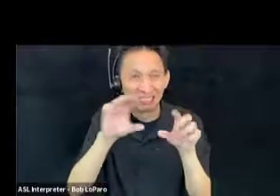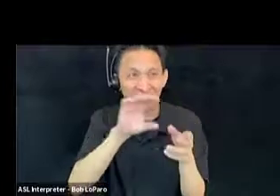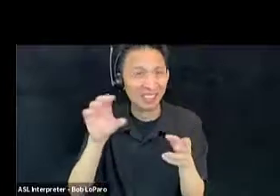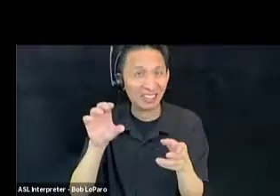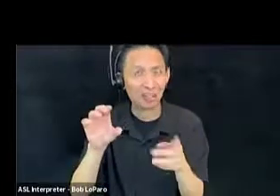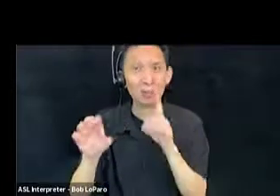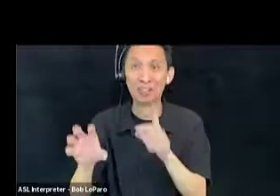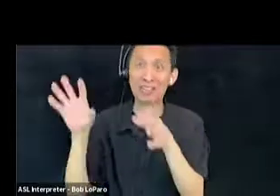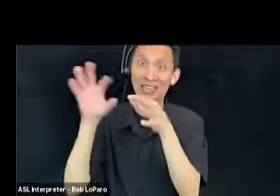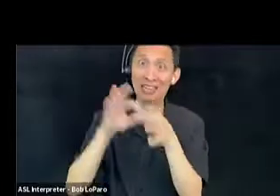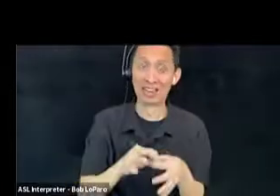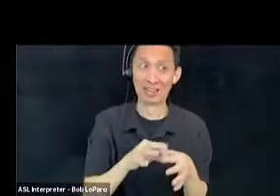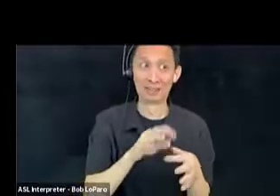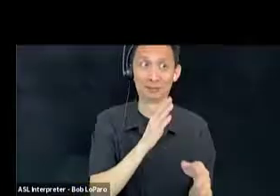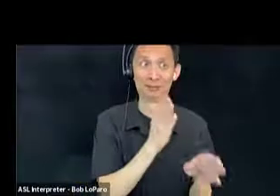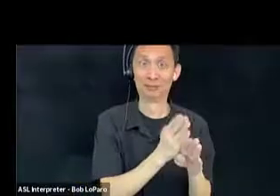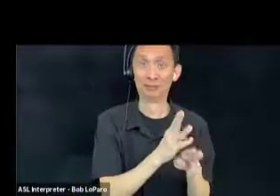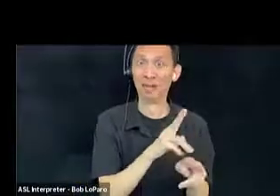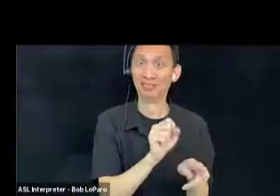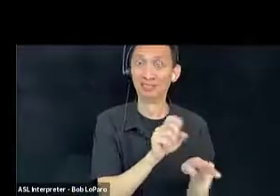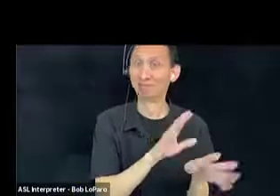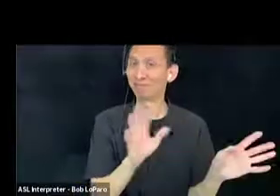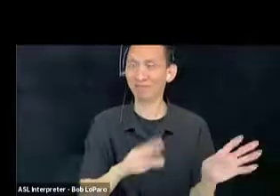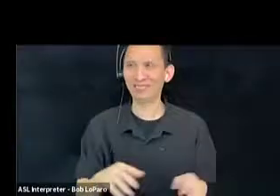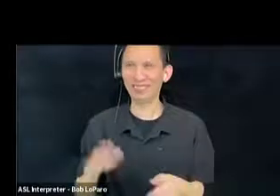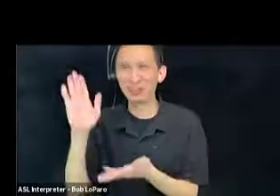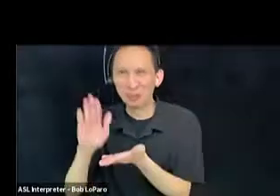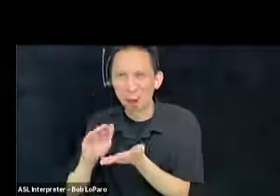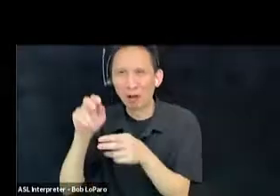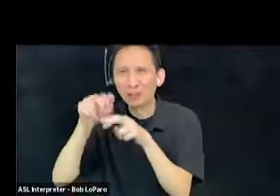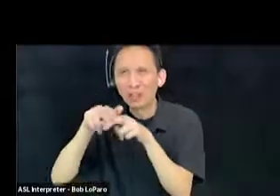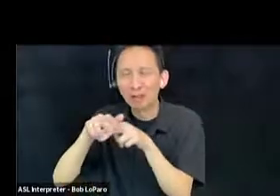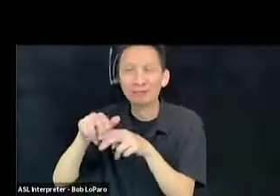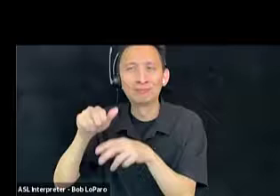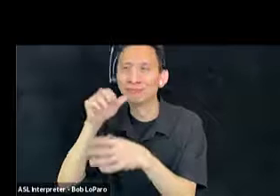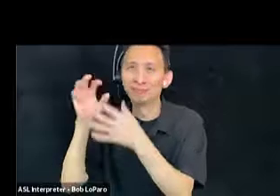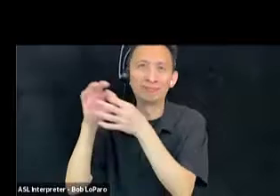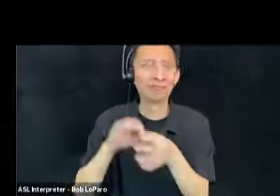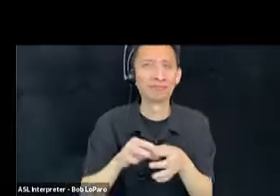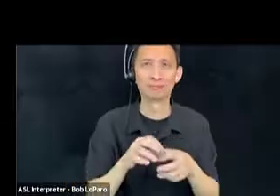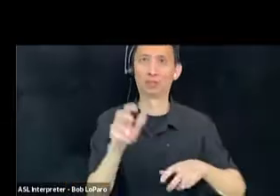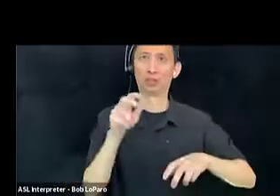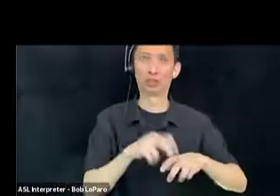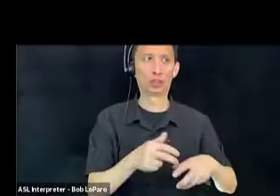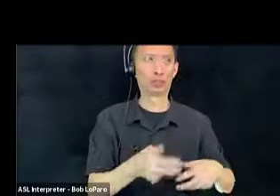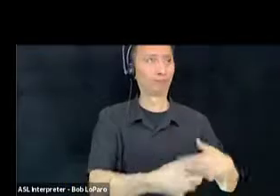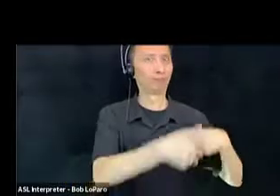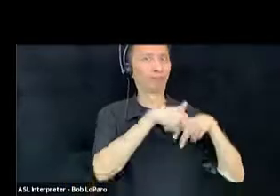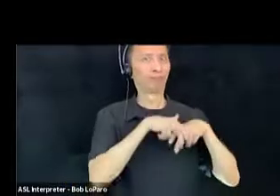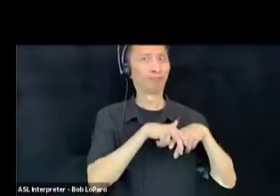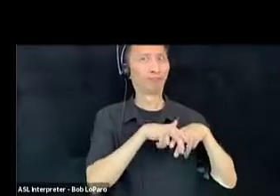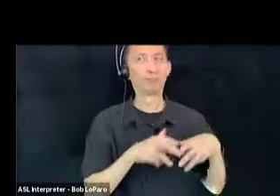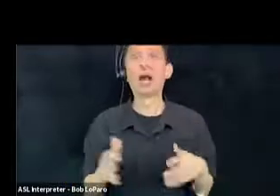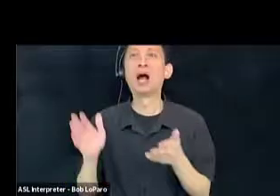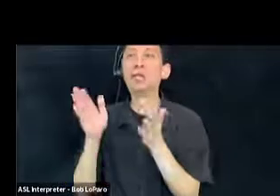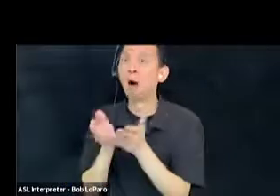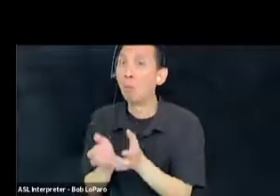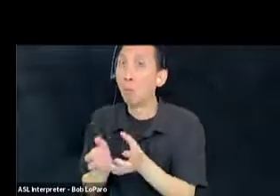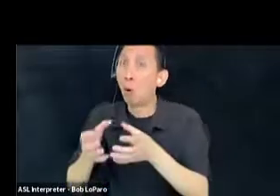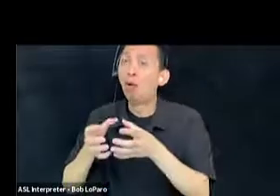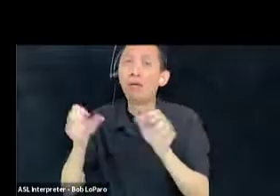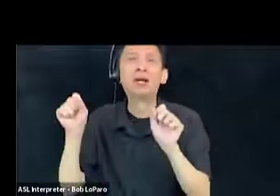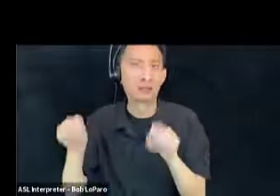bus for him. A small chair would not connect as an actual chair he sits in. The smaller bowl was a rare time we could do this.